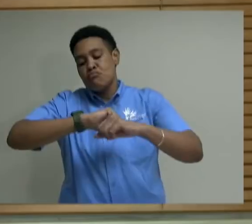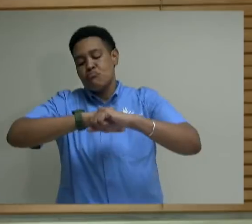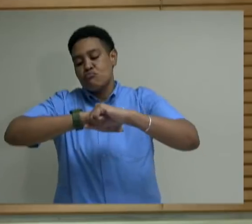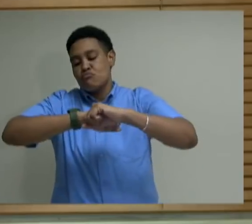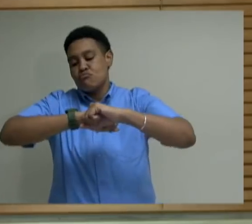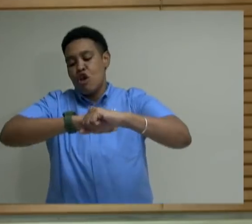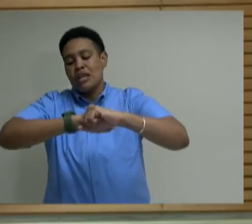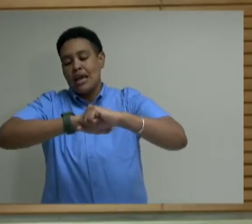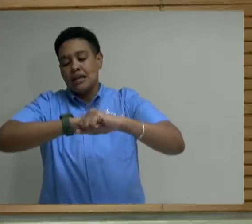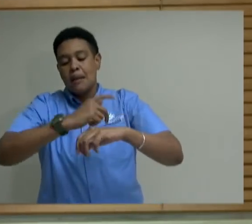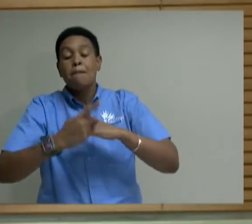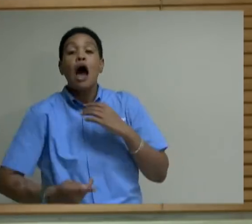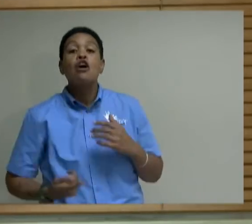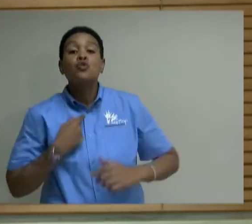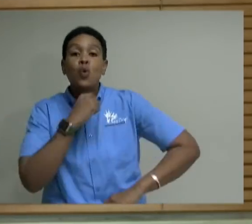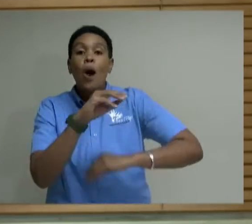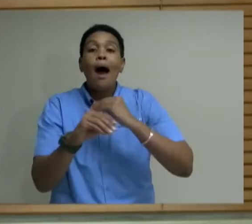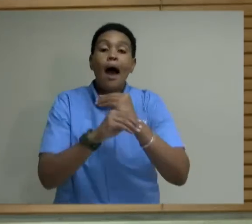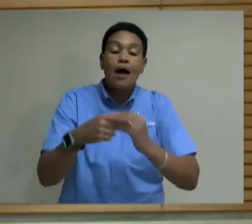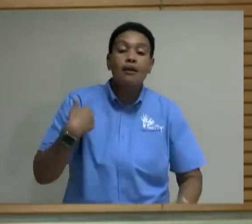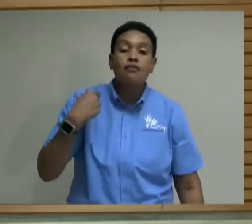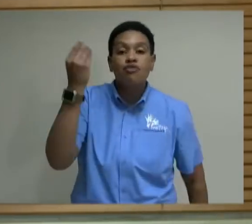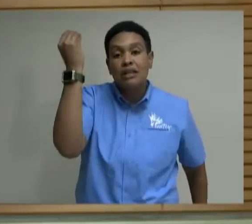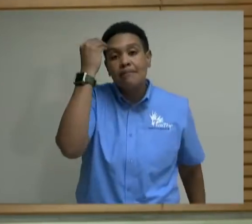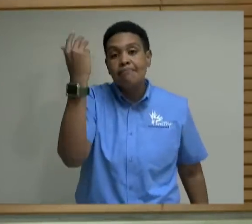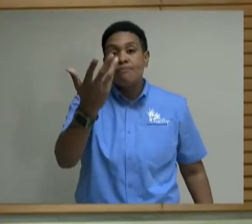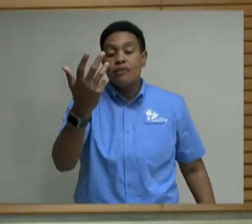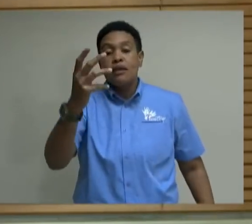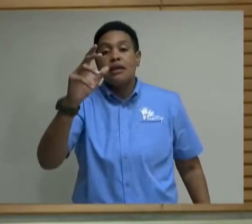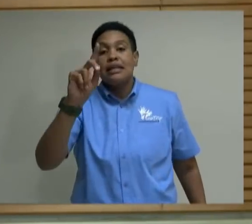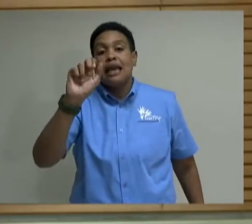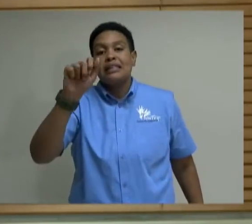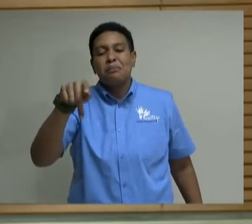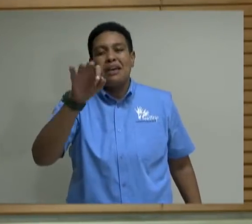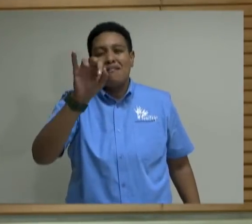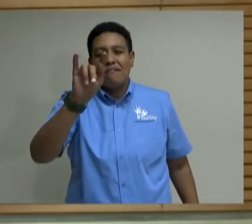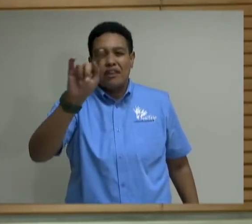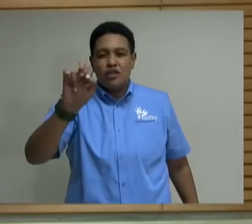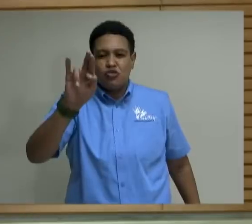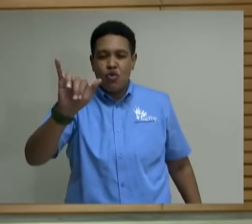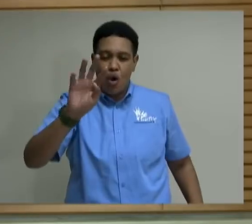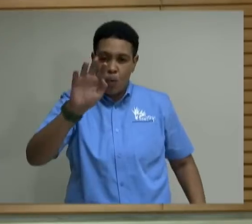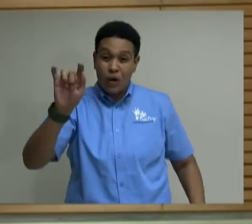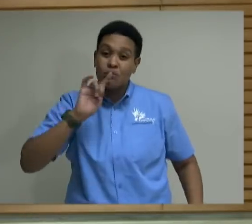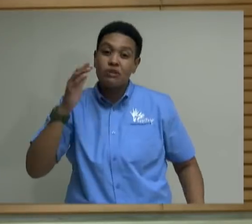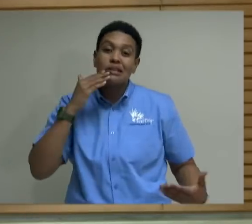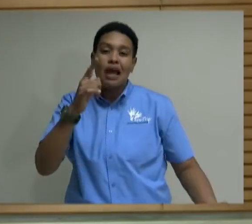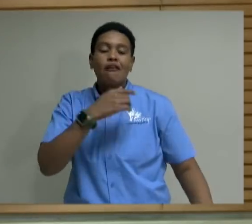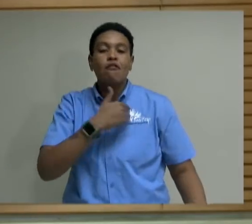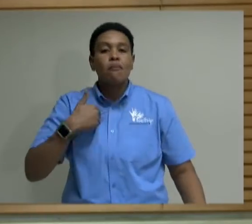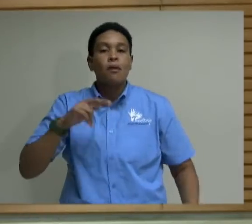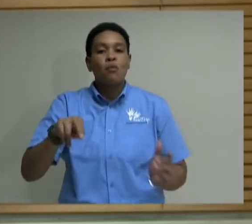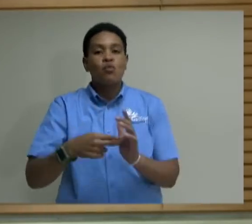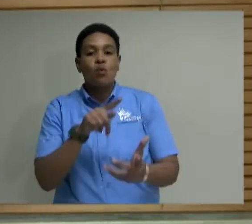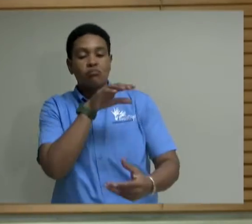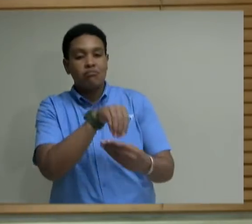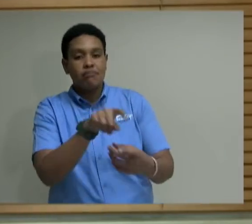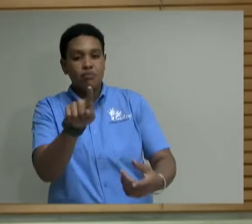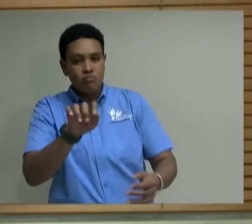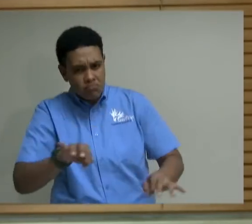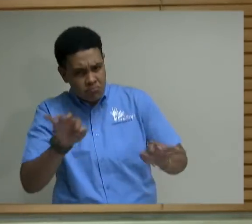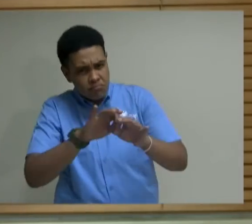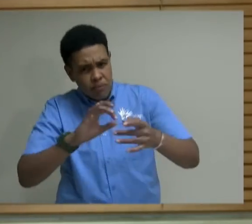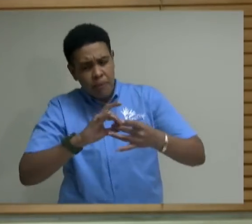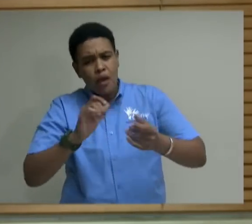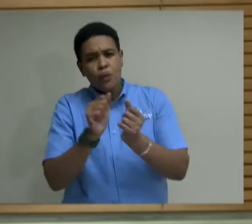Well, again, I want to thank you, DSP Fitzroy Williams. Thank you and your members for the role that you have played. You are a critical partner, as well as